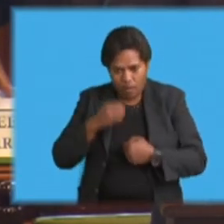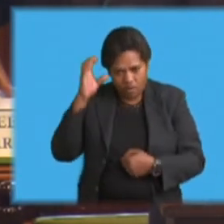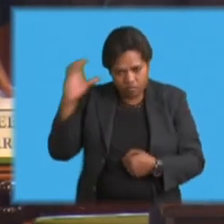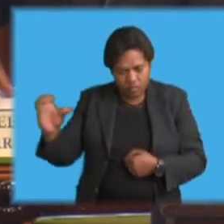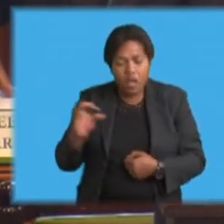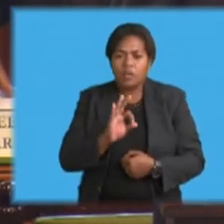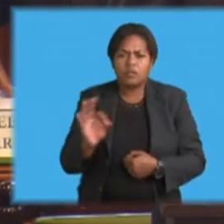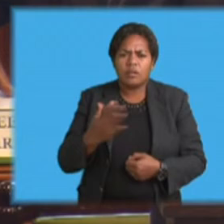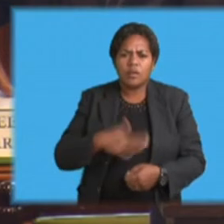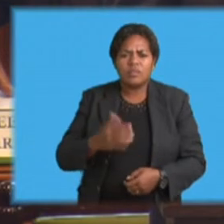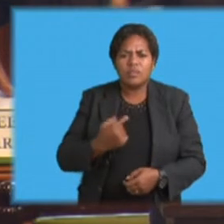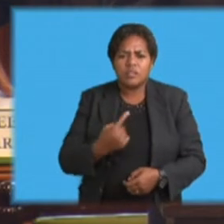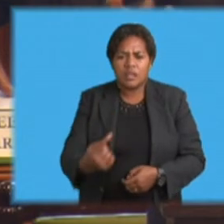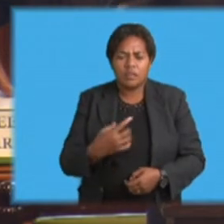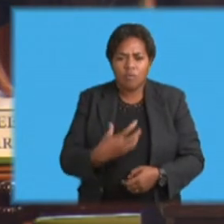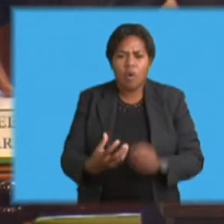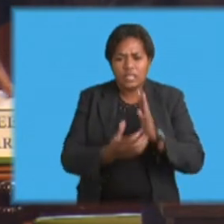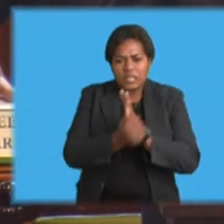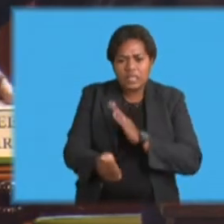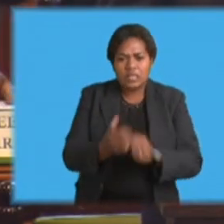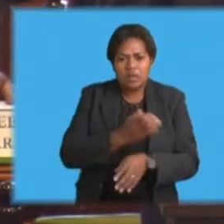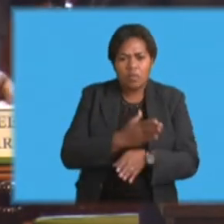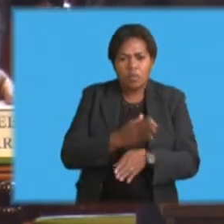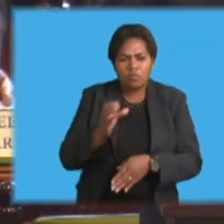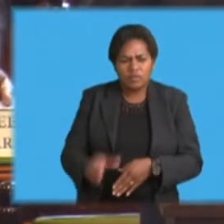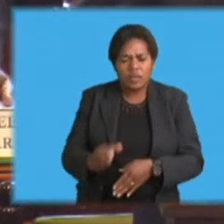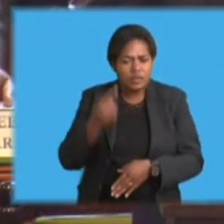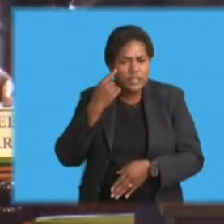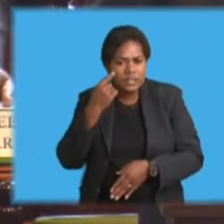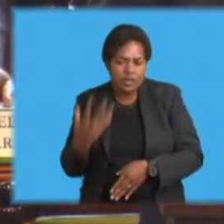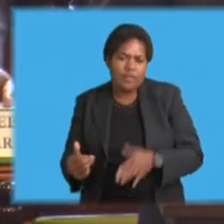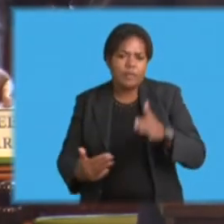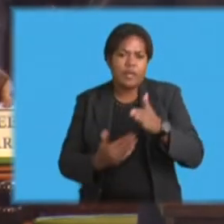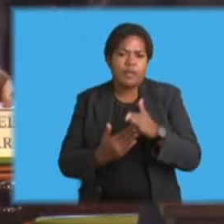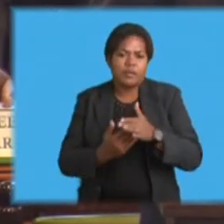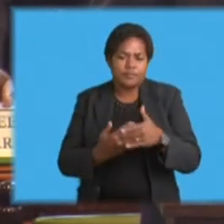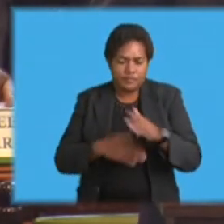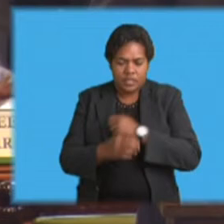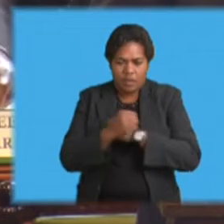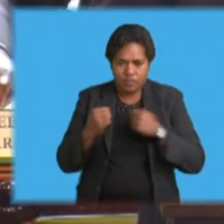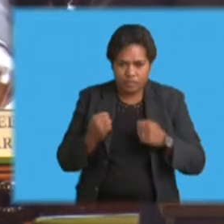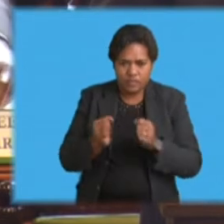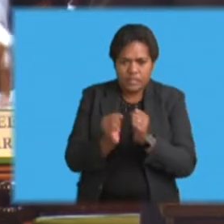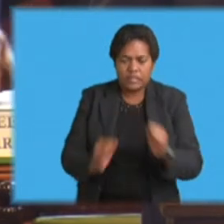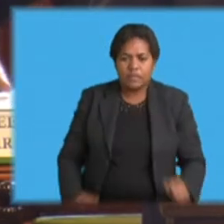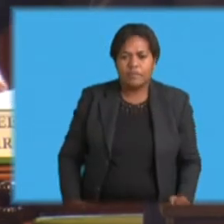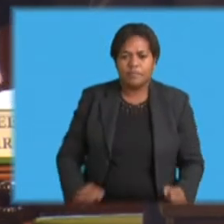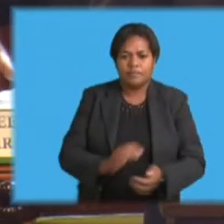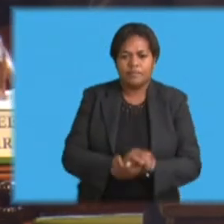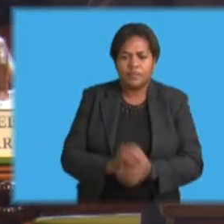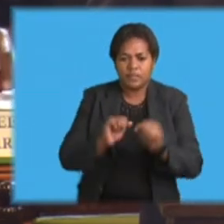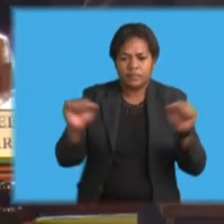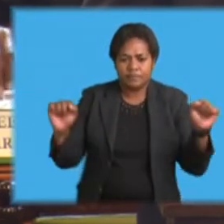workers offshore and find that we have gaps in our own system. We know that there are shortages in skills in a whole range of different areas in